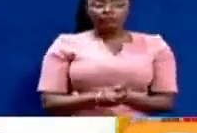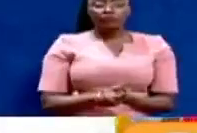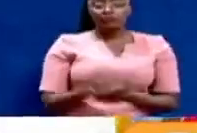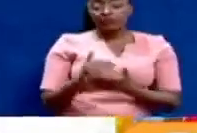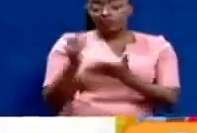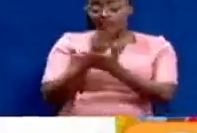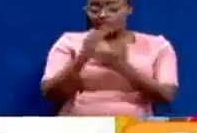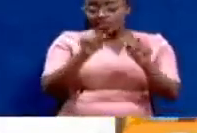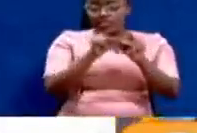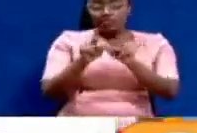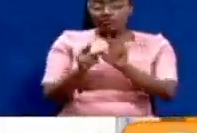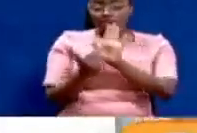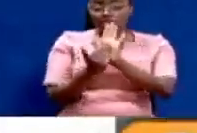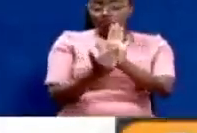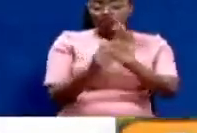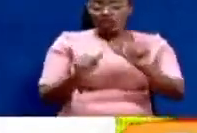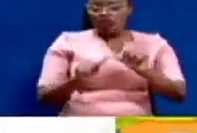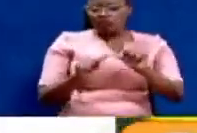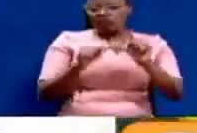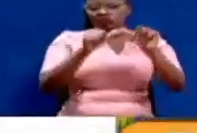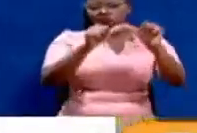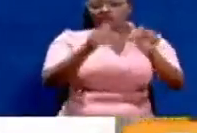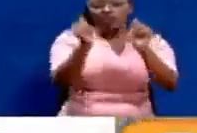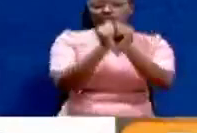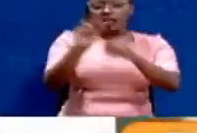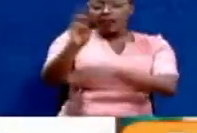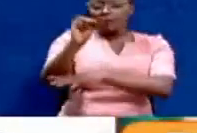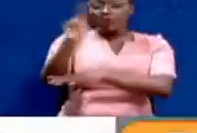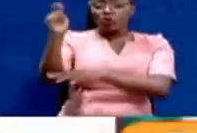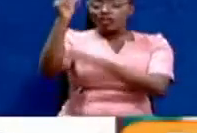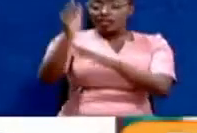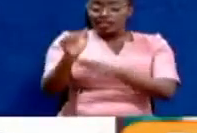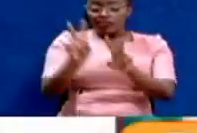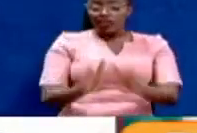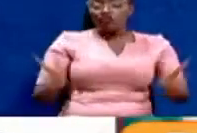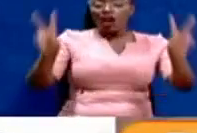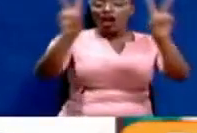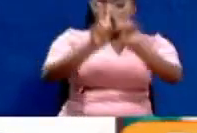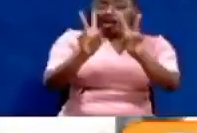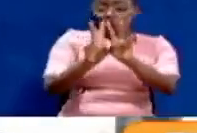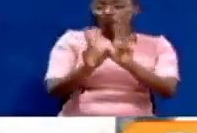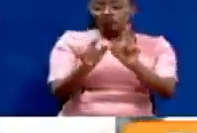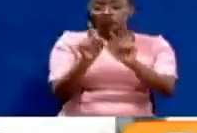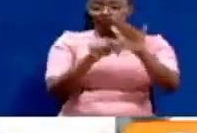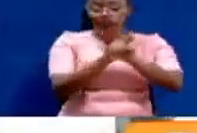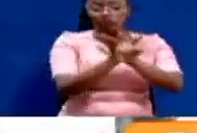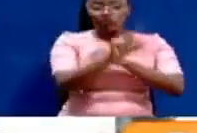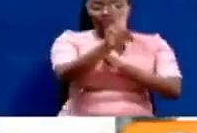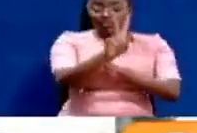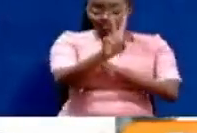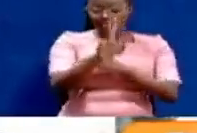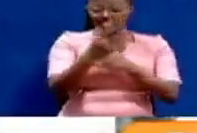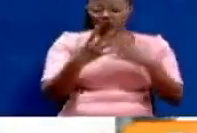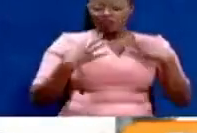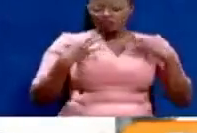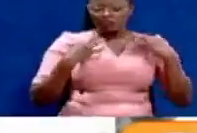The sector, the data shows, also sustains an estimated 10 million Kenyans in the value chain, right from the port of entry to the second-hand clothes